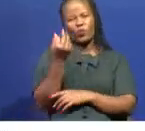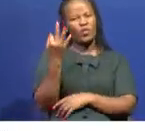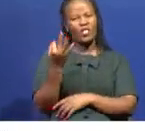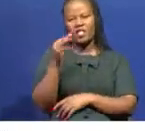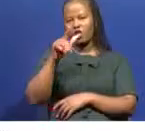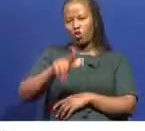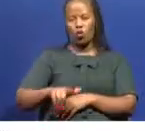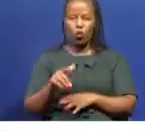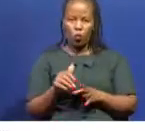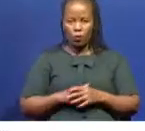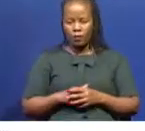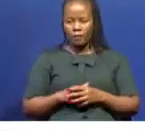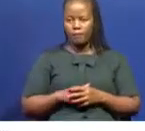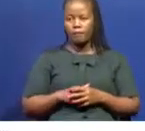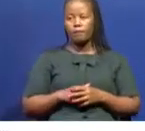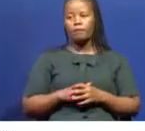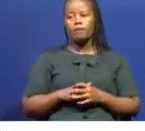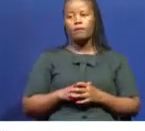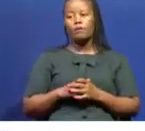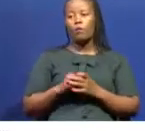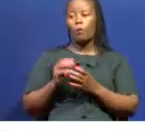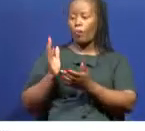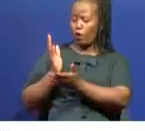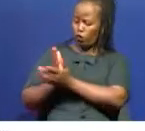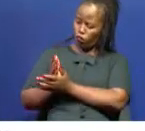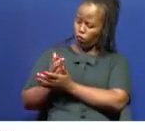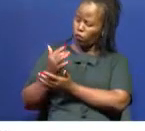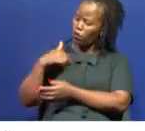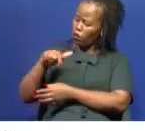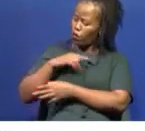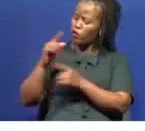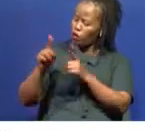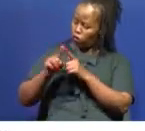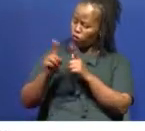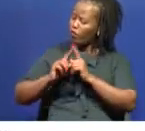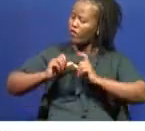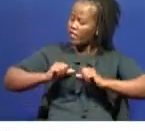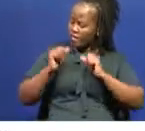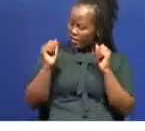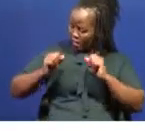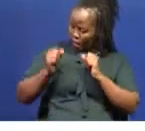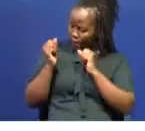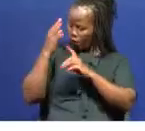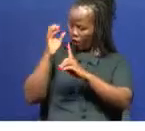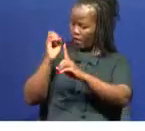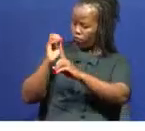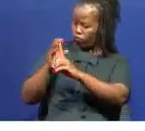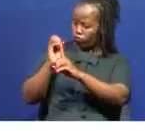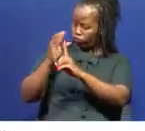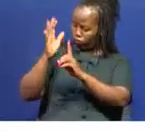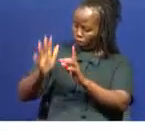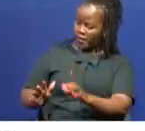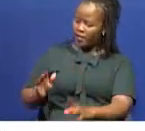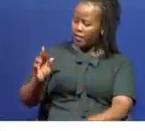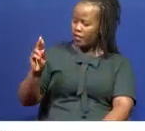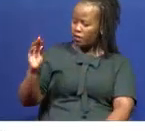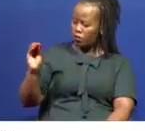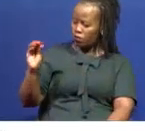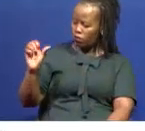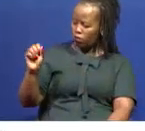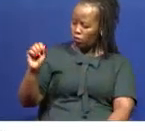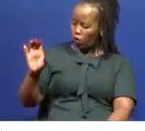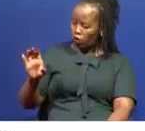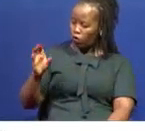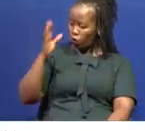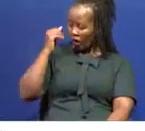low. Yeah, actually, we are also very grateful to Rose Naliaka for starting the